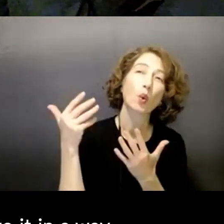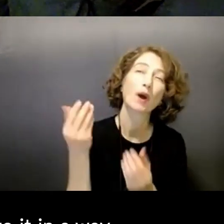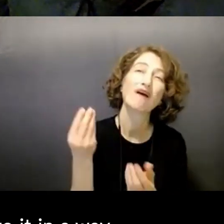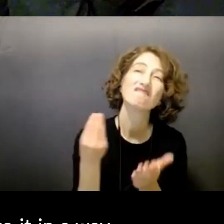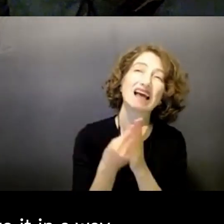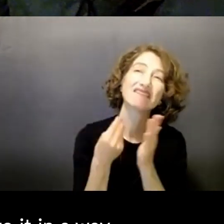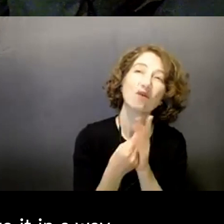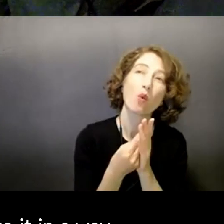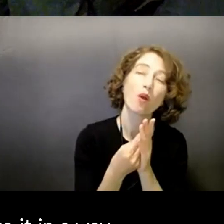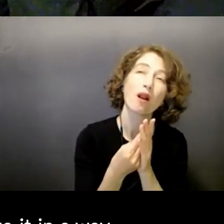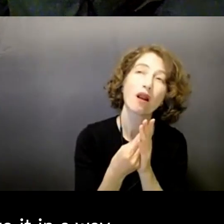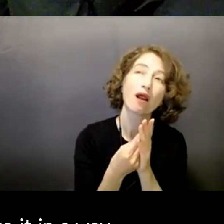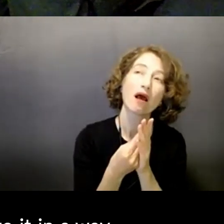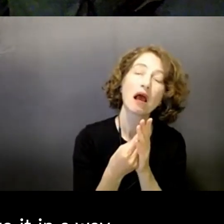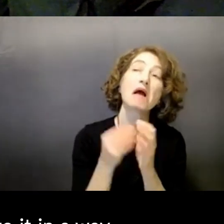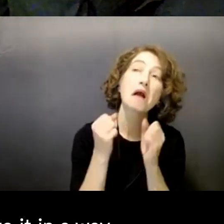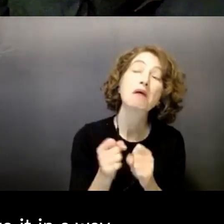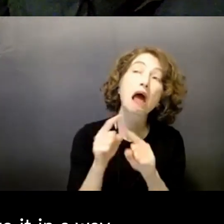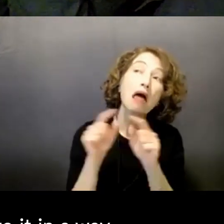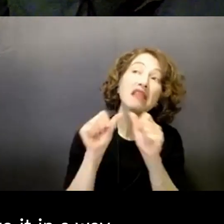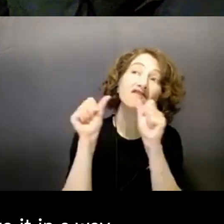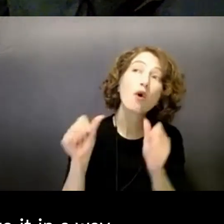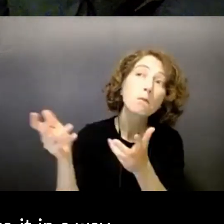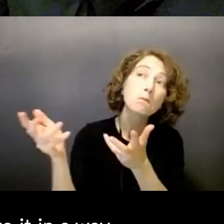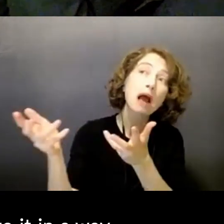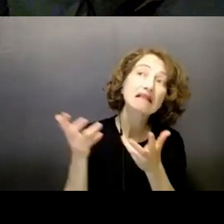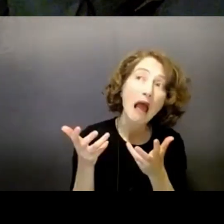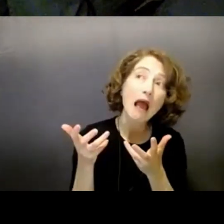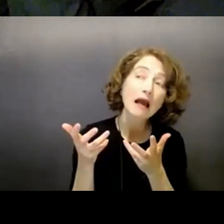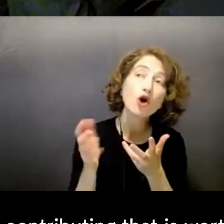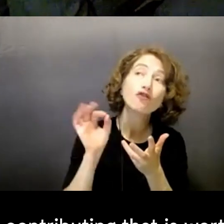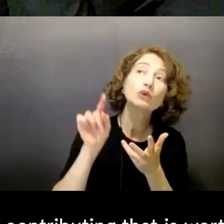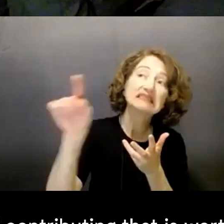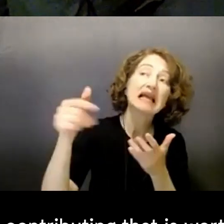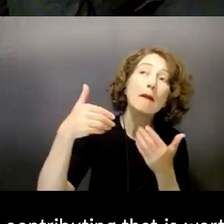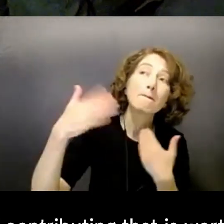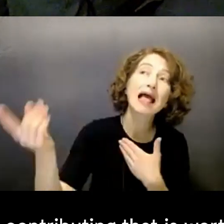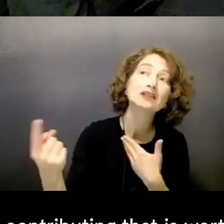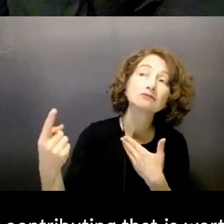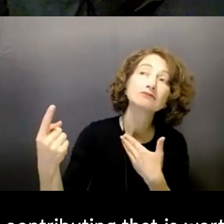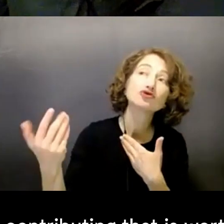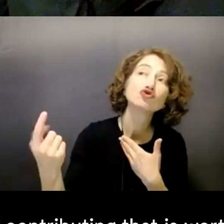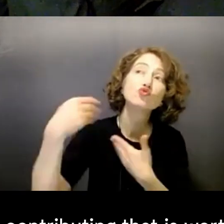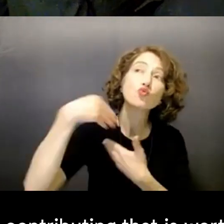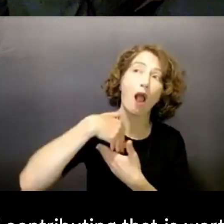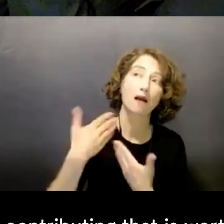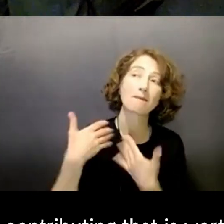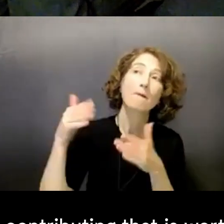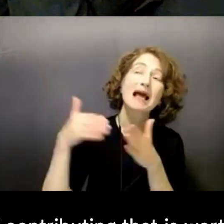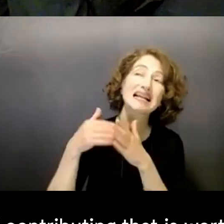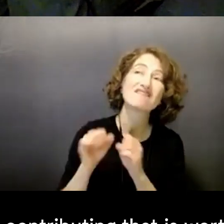this, can they contribute it in a way that it's more accessible to them? That there is not this one way